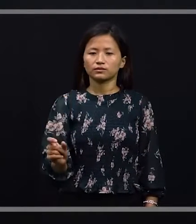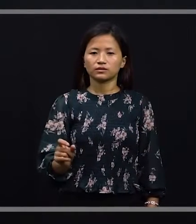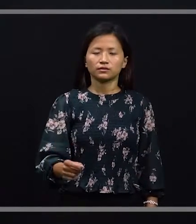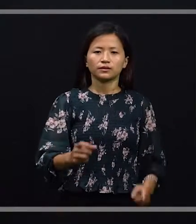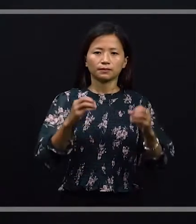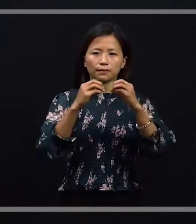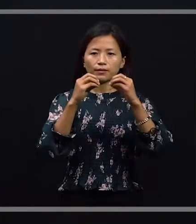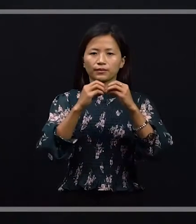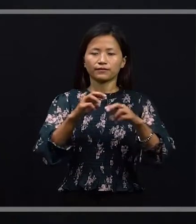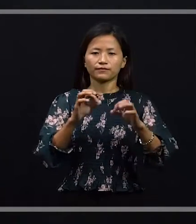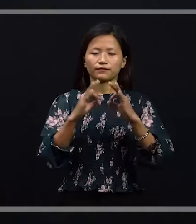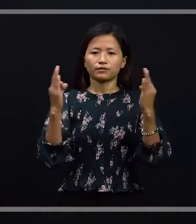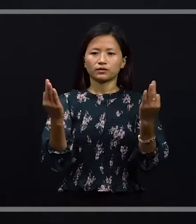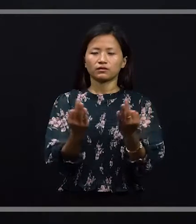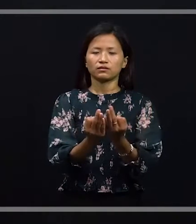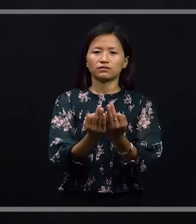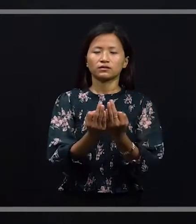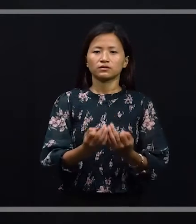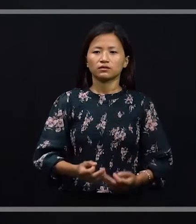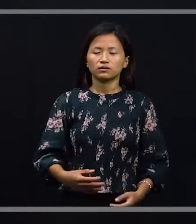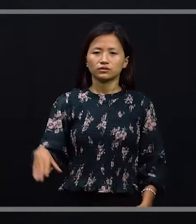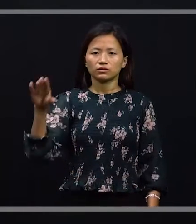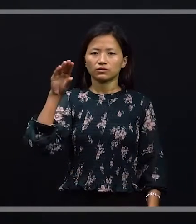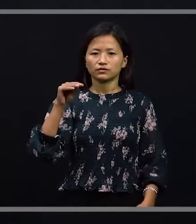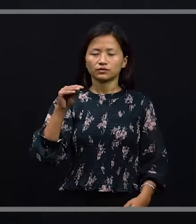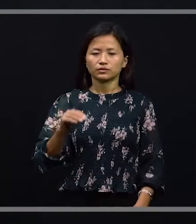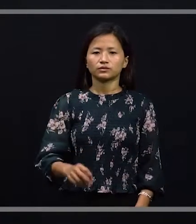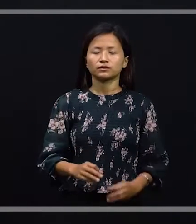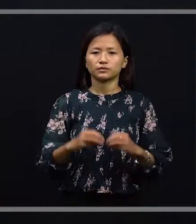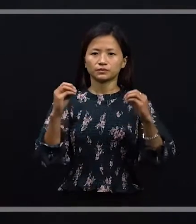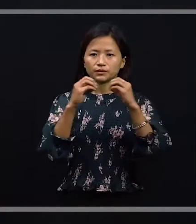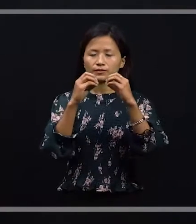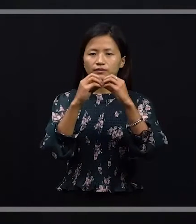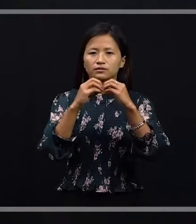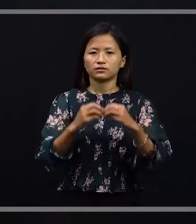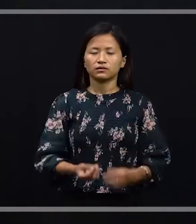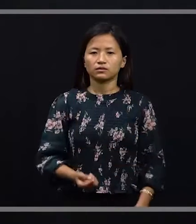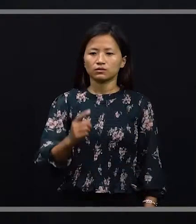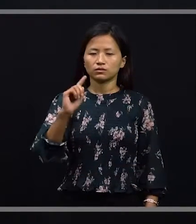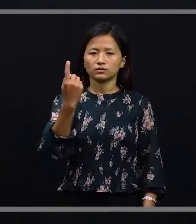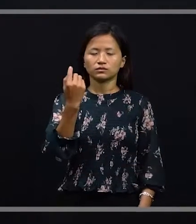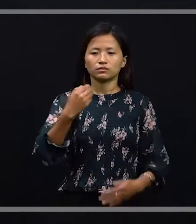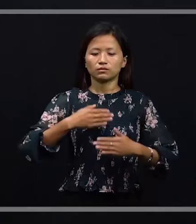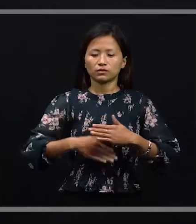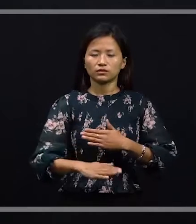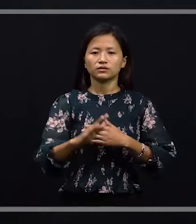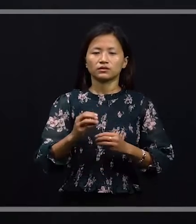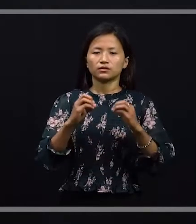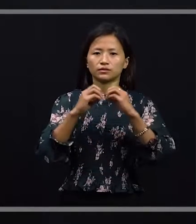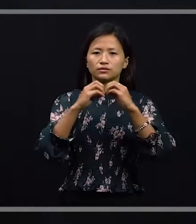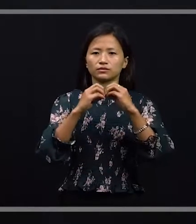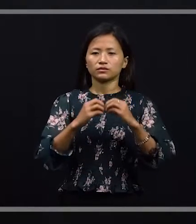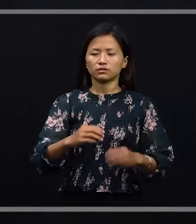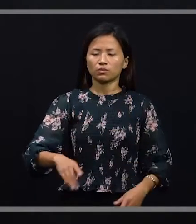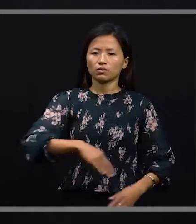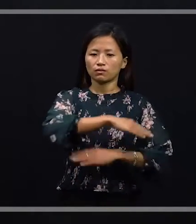given so many restrictions that, like for example, when they're walking, they should not lift their head up, they're not supposed to wear shoes, they have